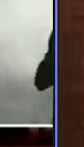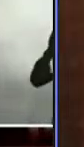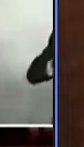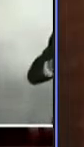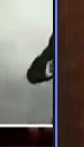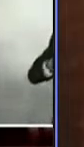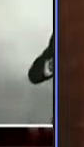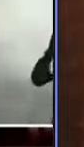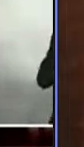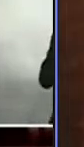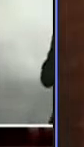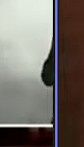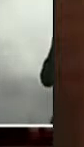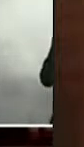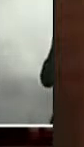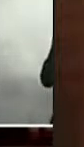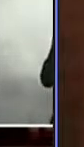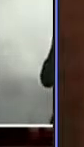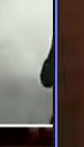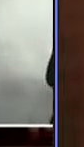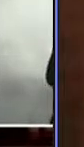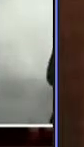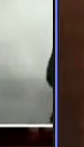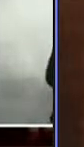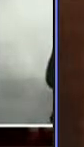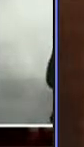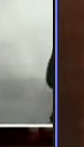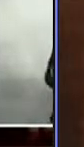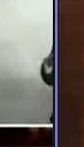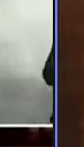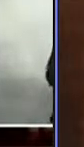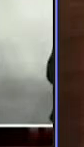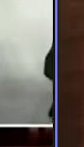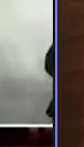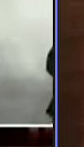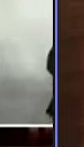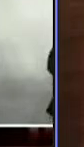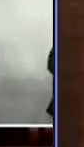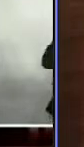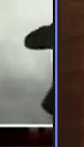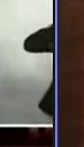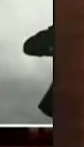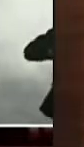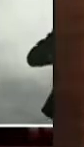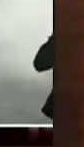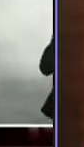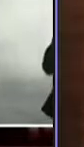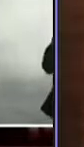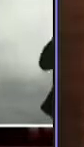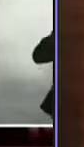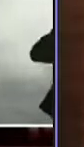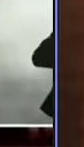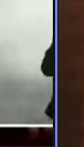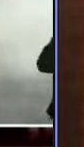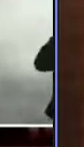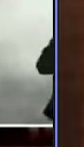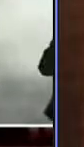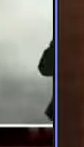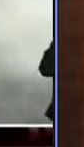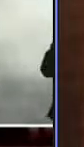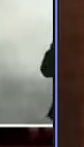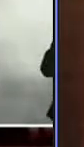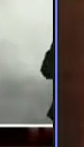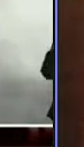necessary zeal and fortitude. We understand the critical nature of the tasks before us. Tabled together with